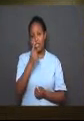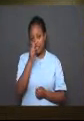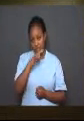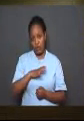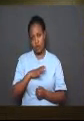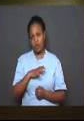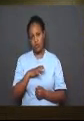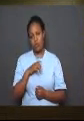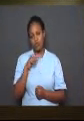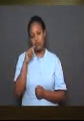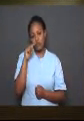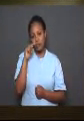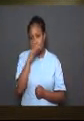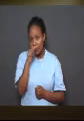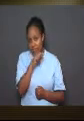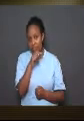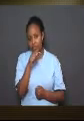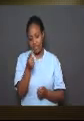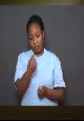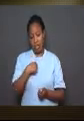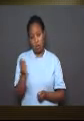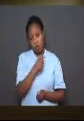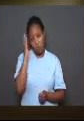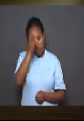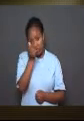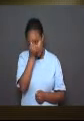one lie leads to suspicion.